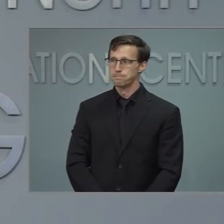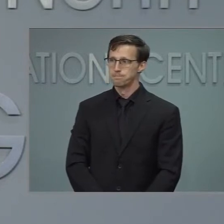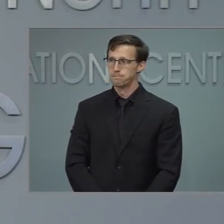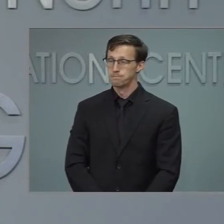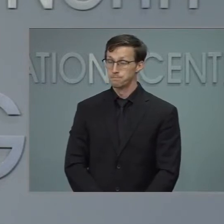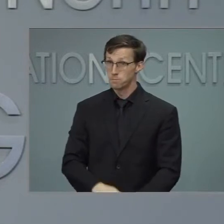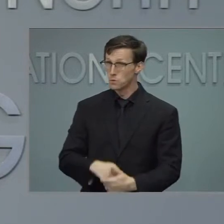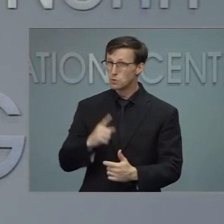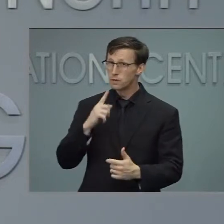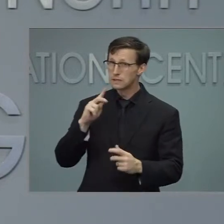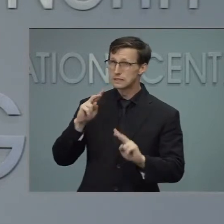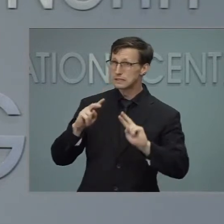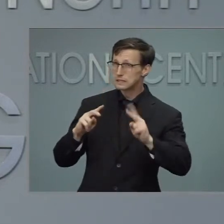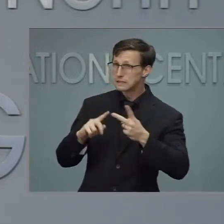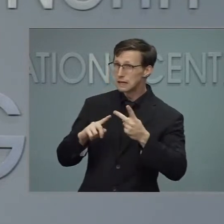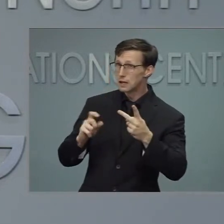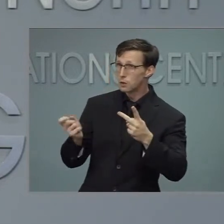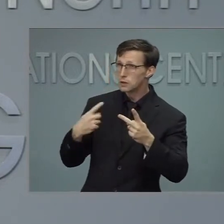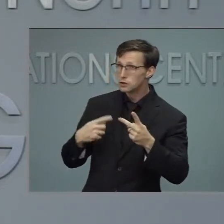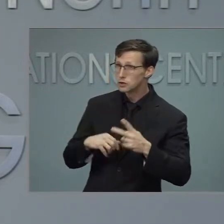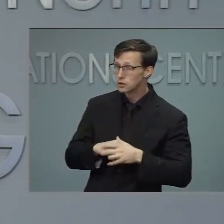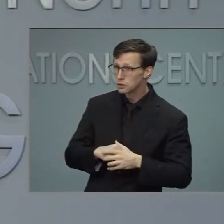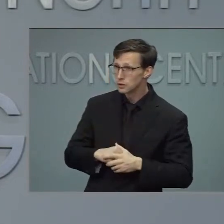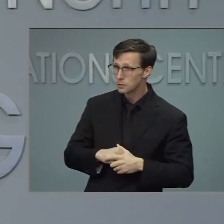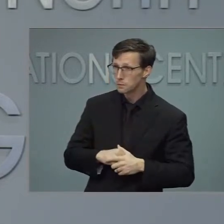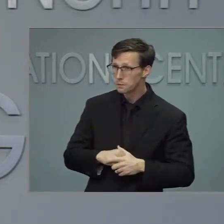Do you have a follow-up?